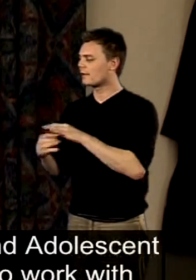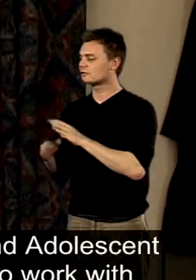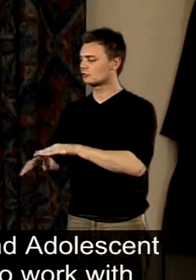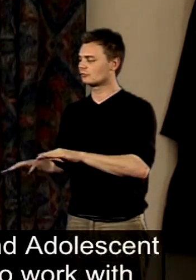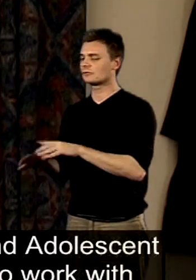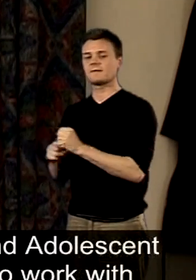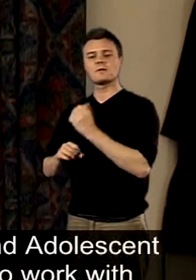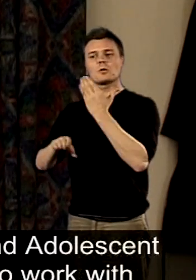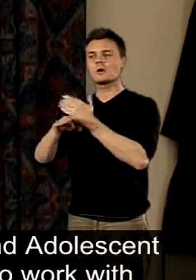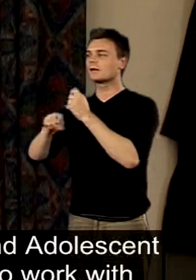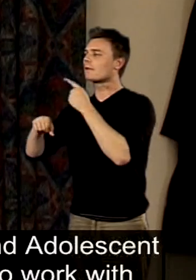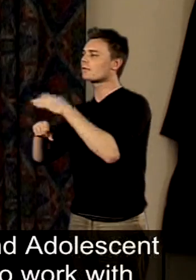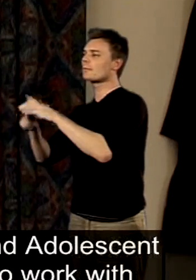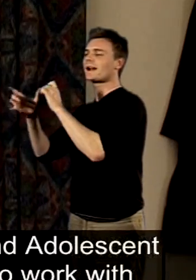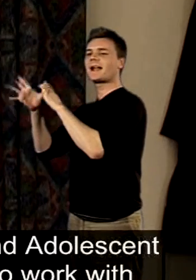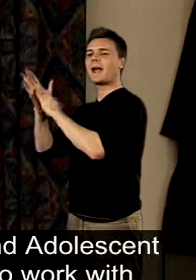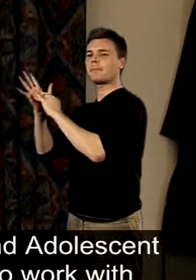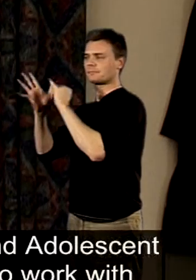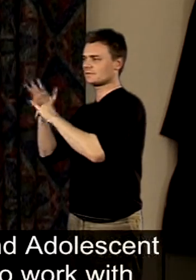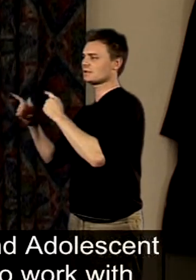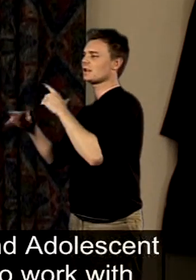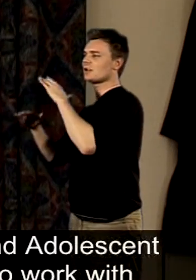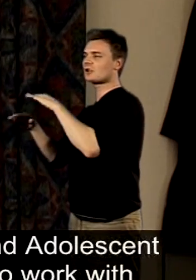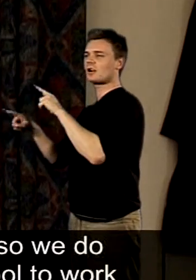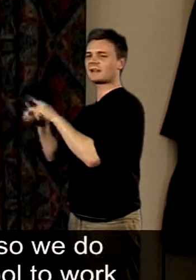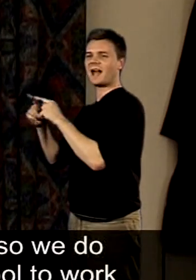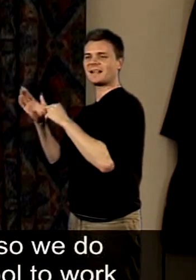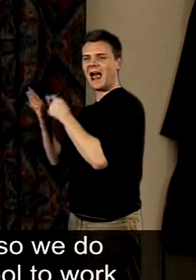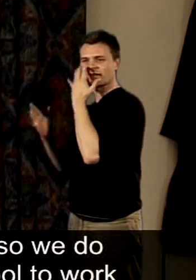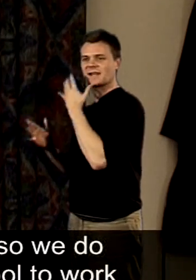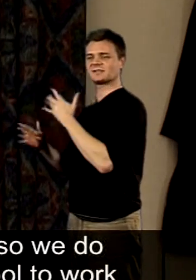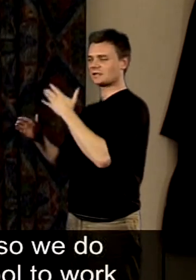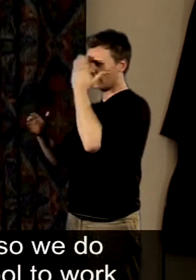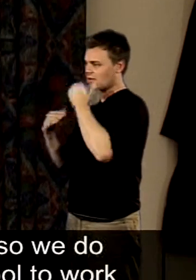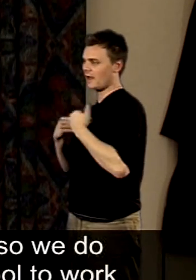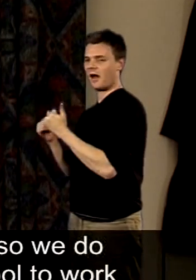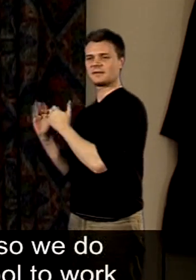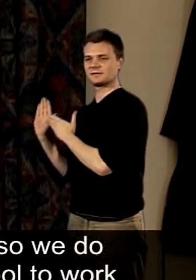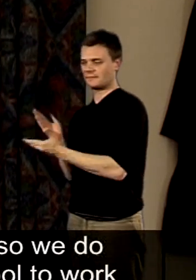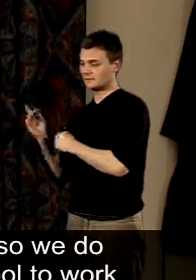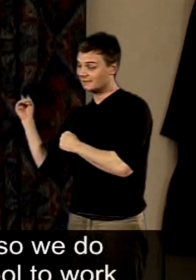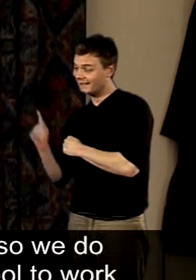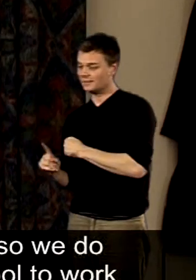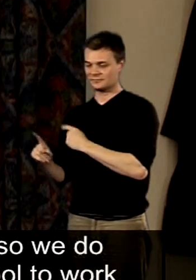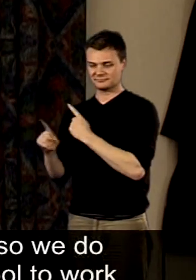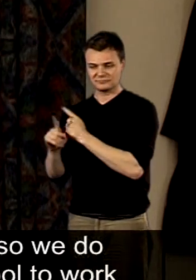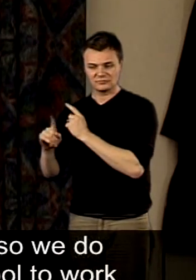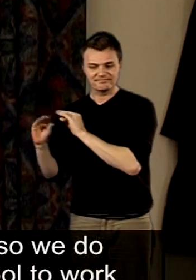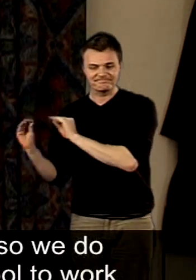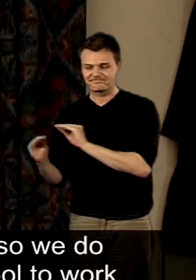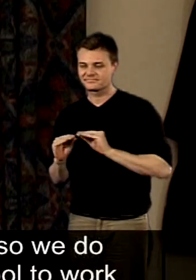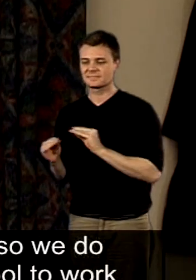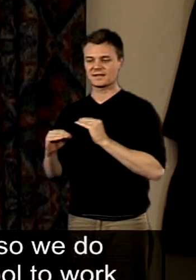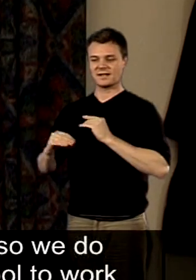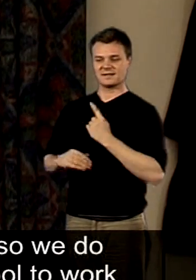workers from CAMHS, the Child and the Adolescent Mental Health Services, coming in to work with classes on self-esteem packages.